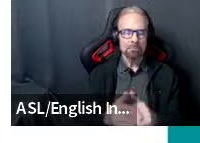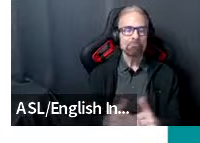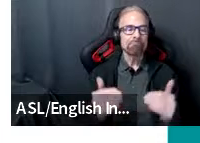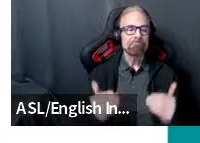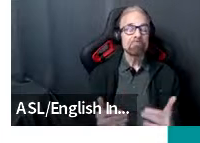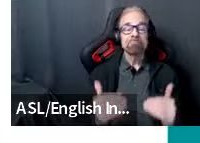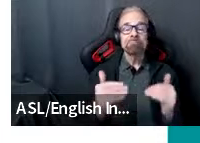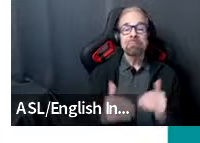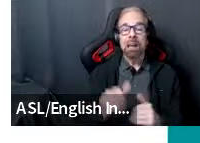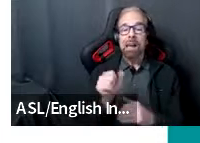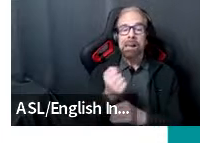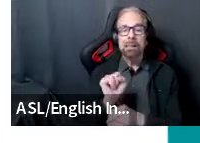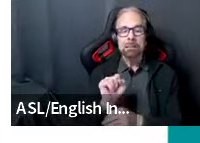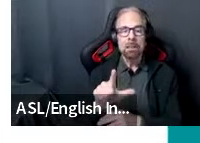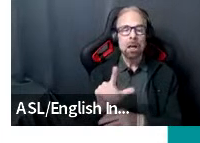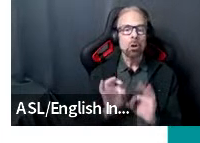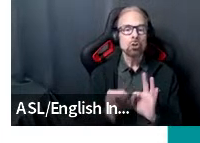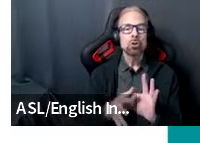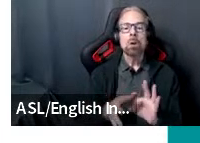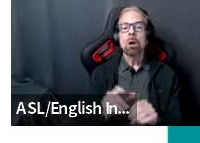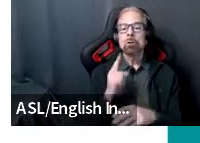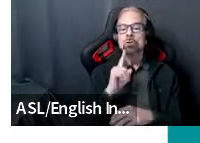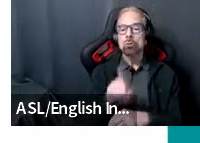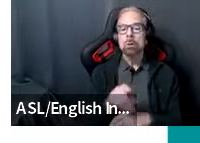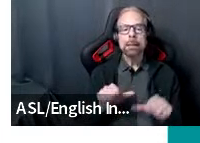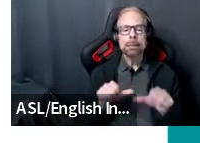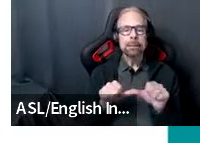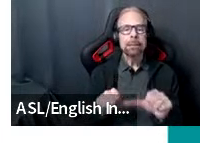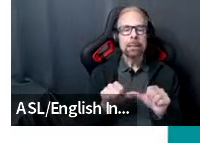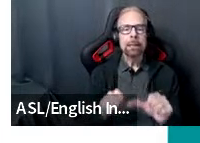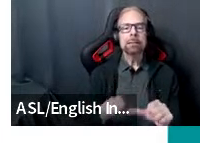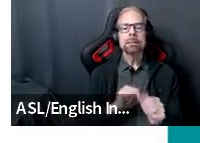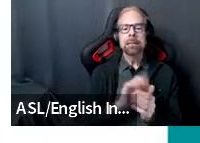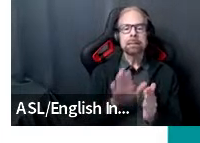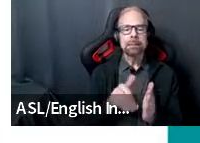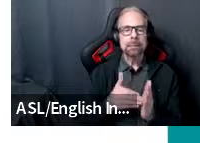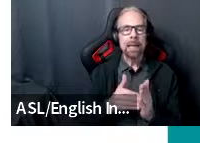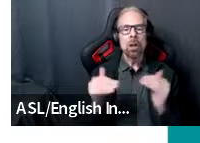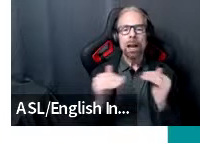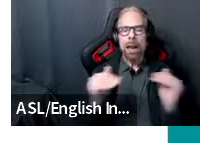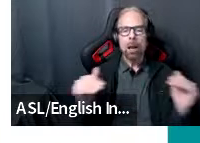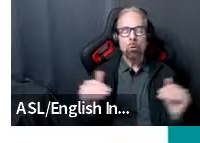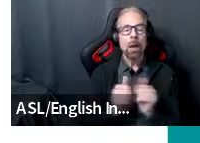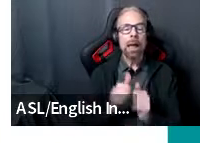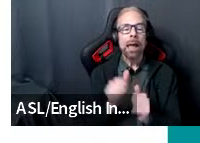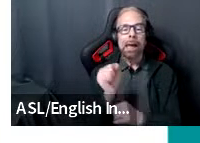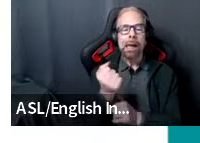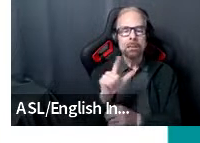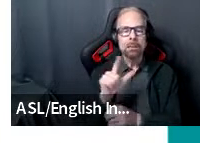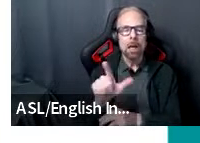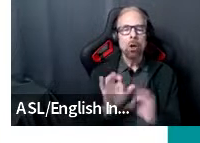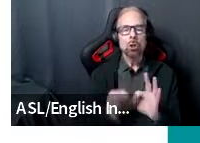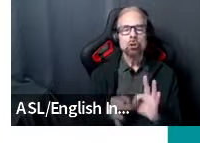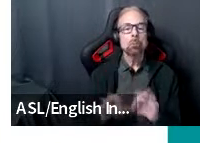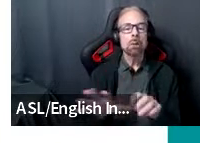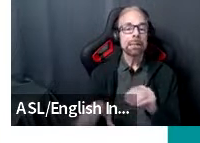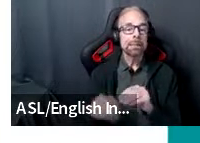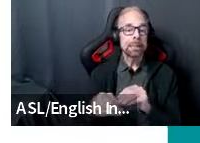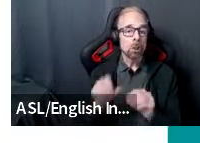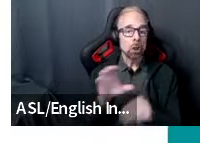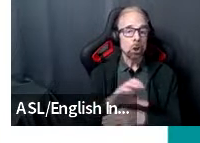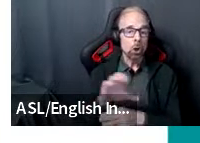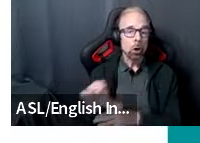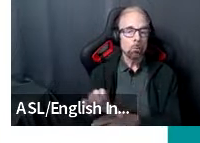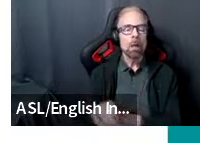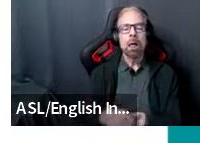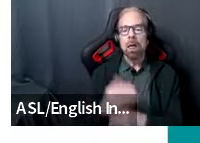ASL interpretation. In the effort to continue to center equity, there is an ASL interpreter in addition to closed captioning. Thank you to our